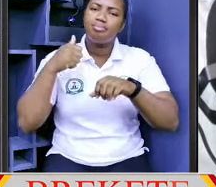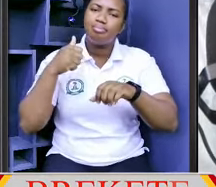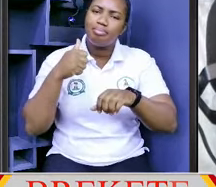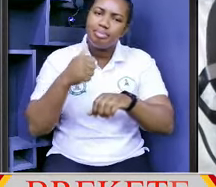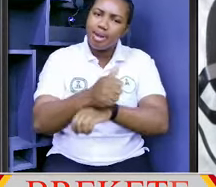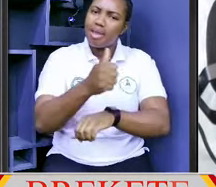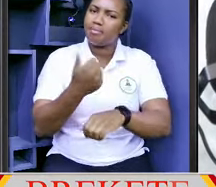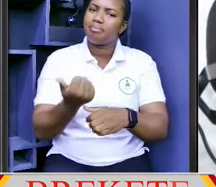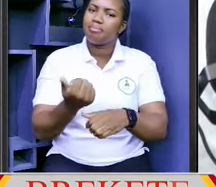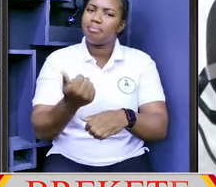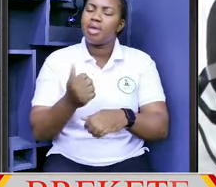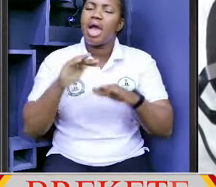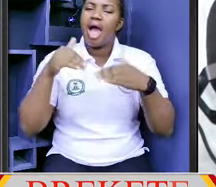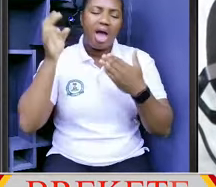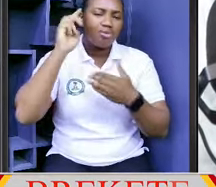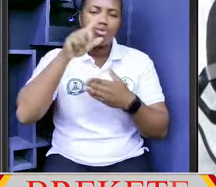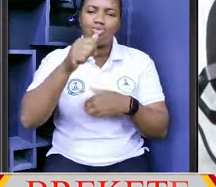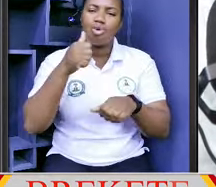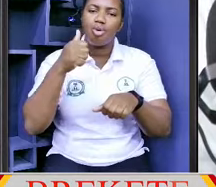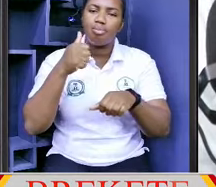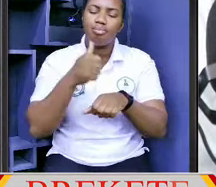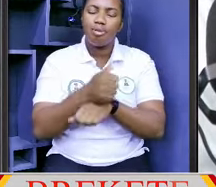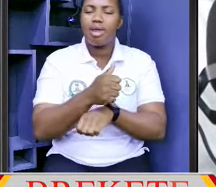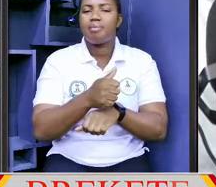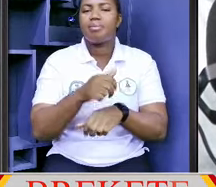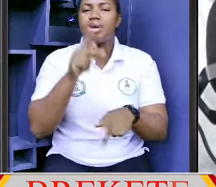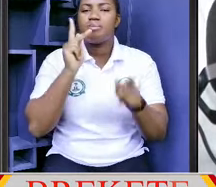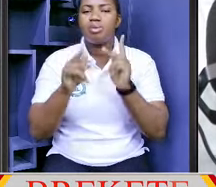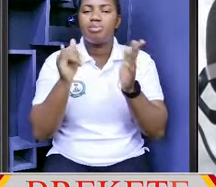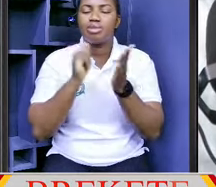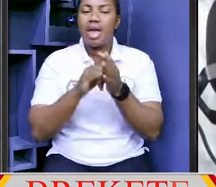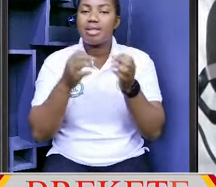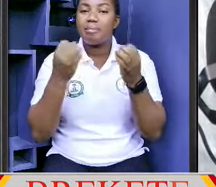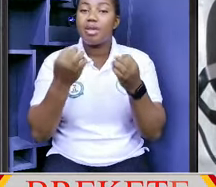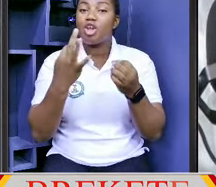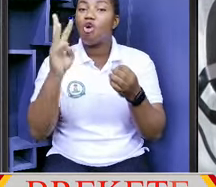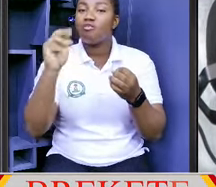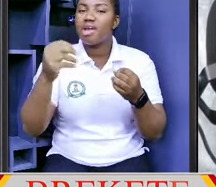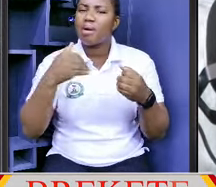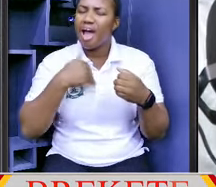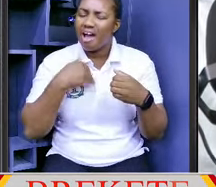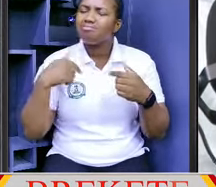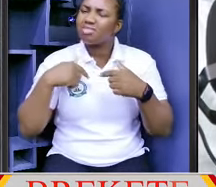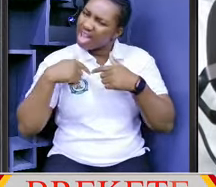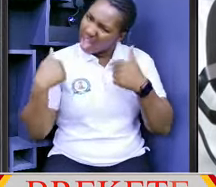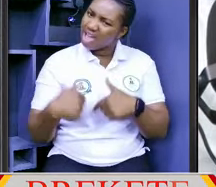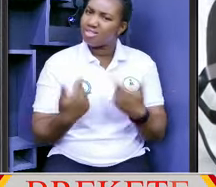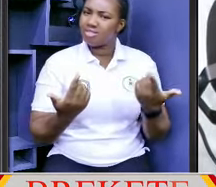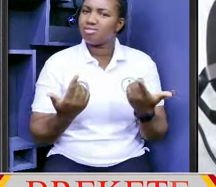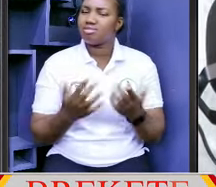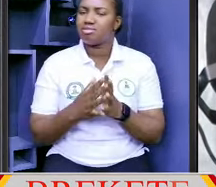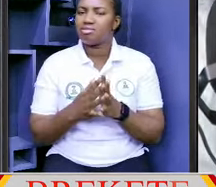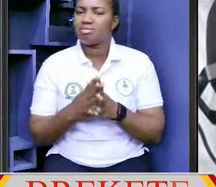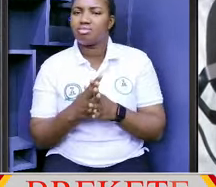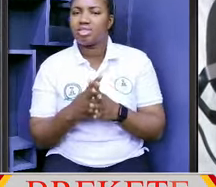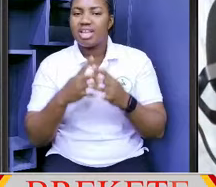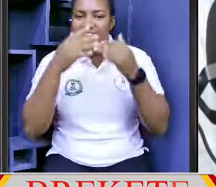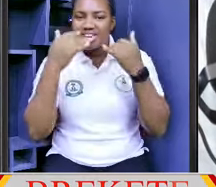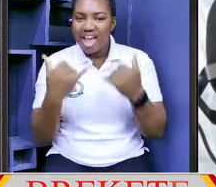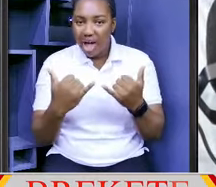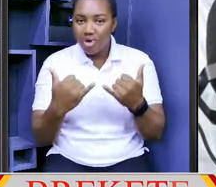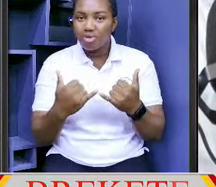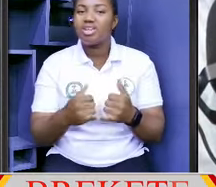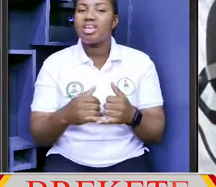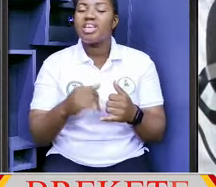put the blame on people when we say majority of them get conscience? My ordinary president.